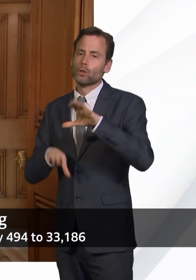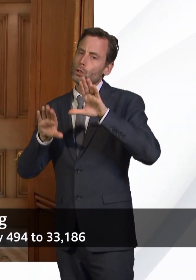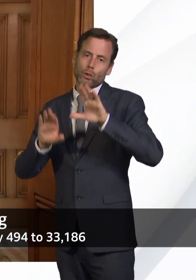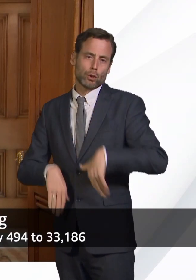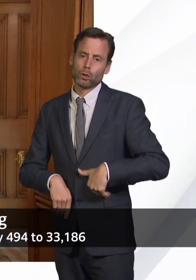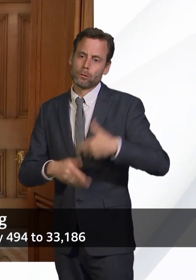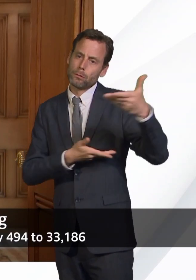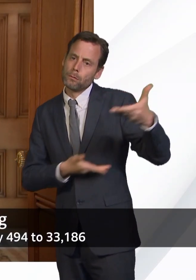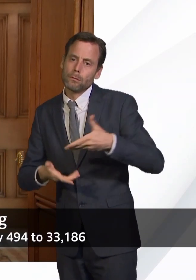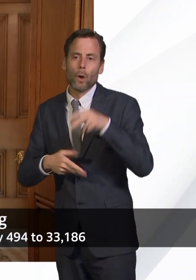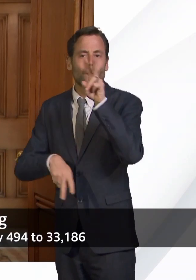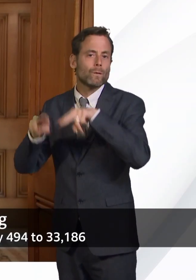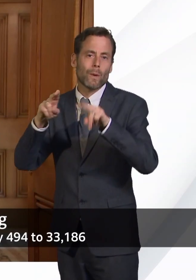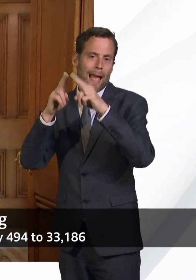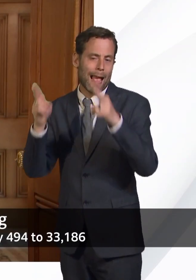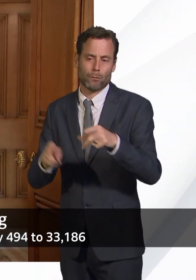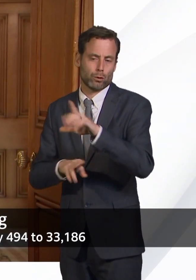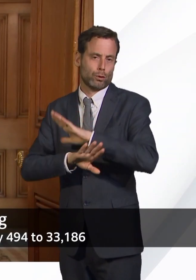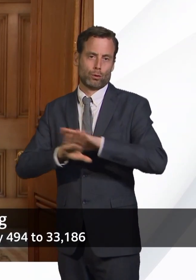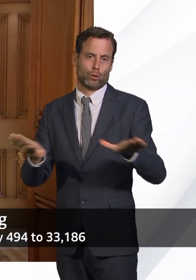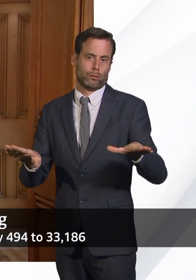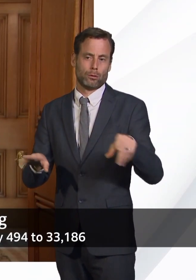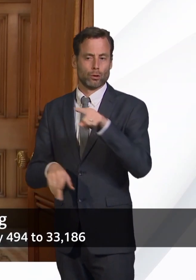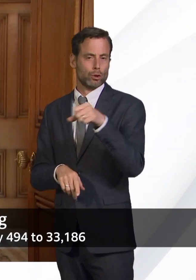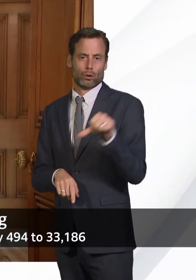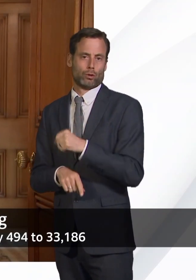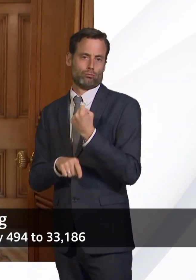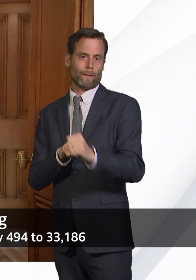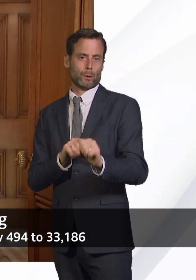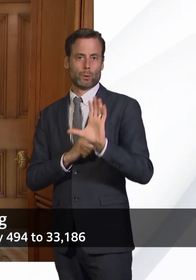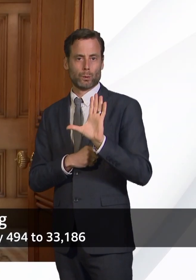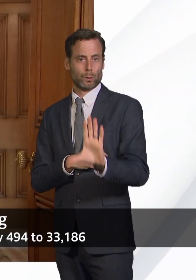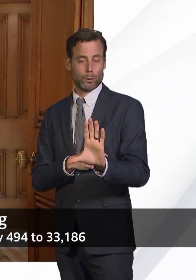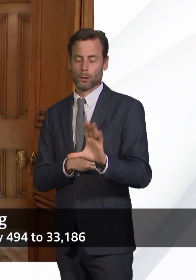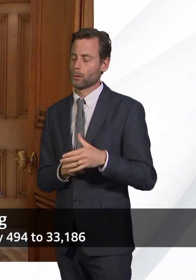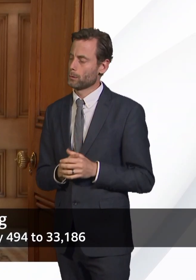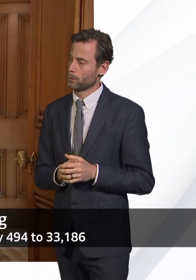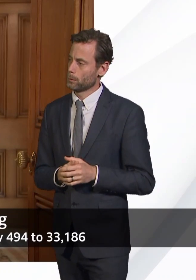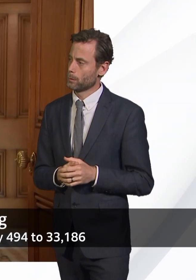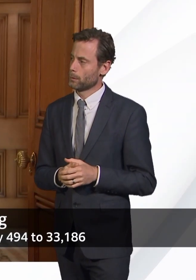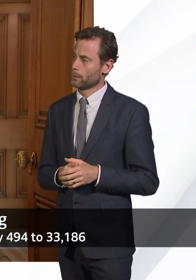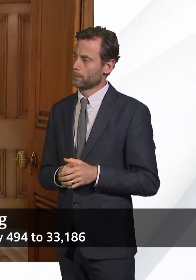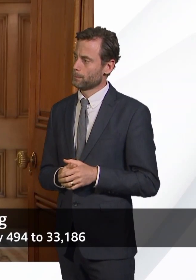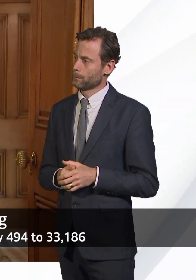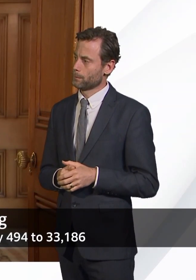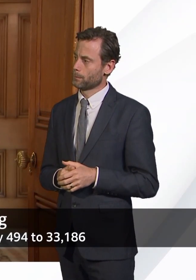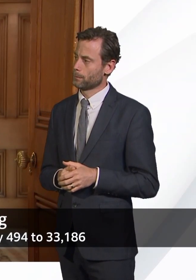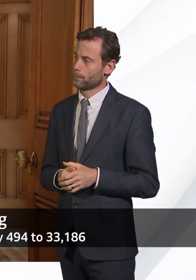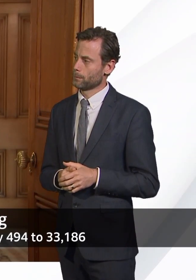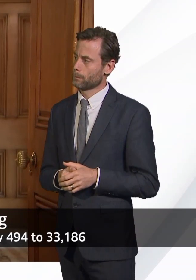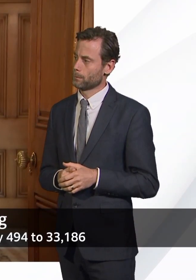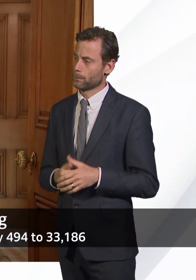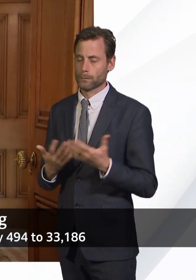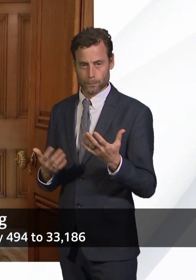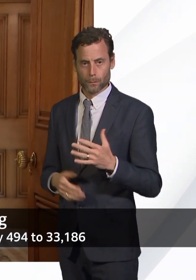tradespeople or professionals into their home. Where this is the case, all parties involved in house buying